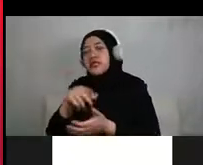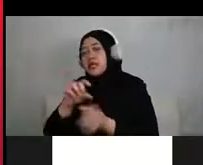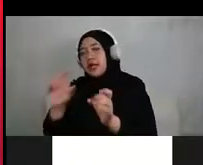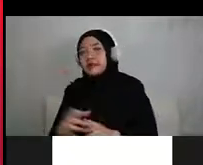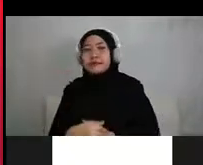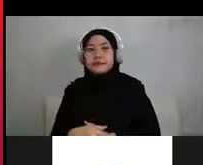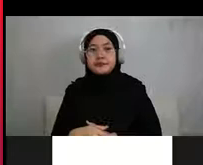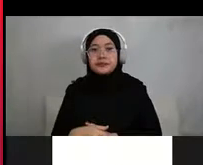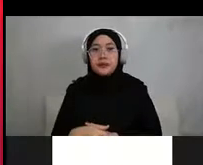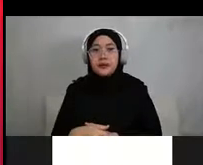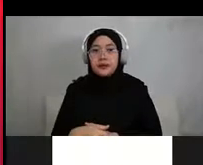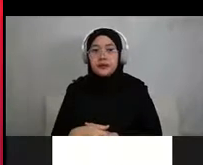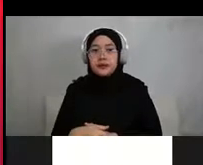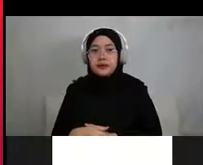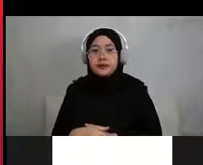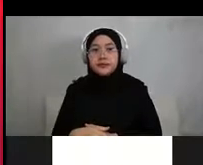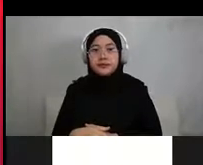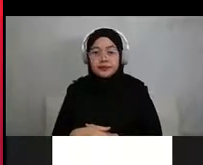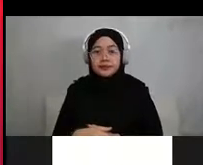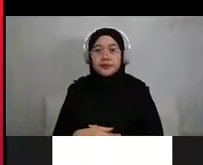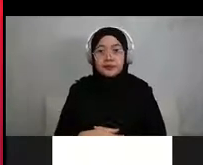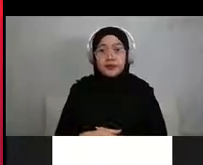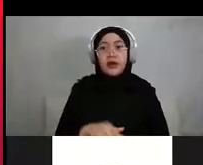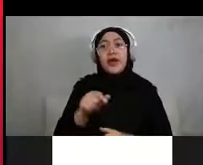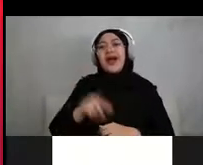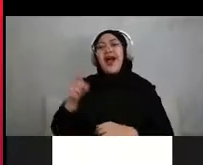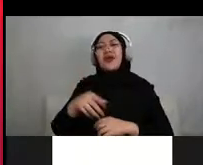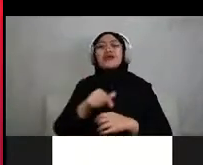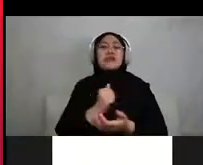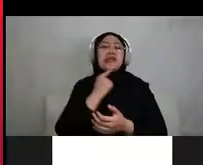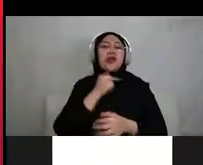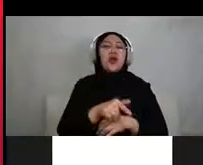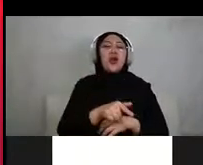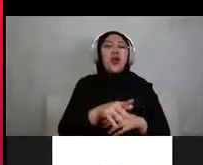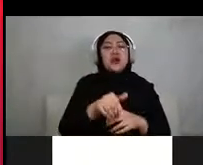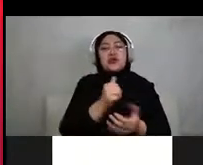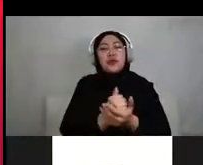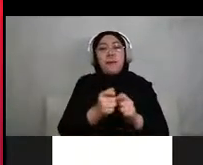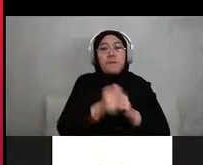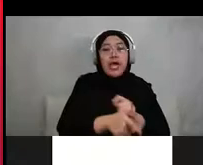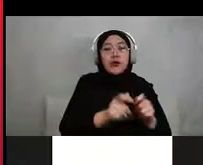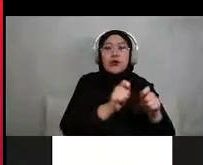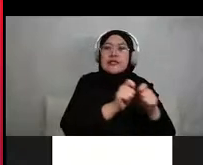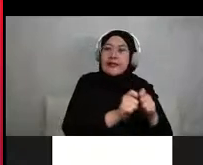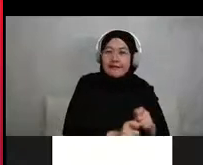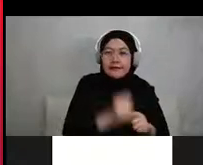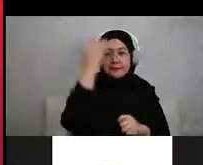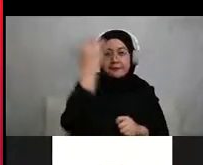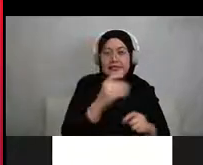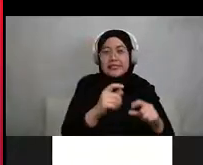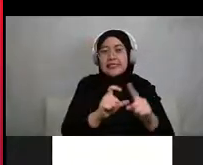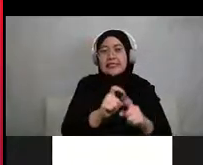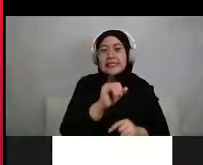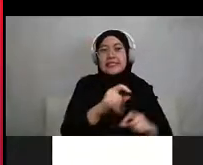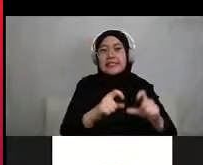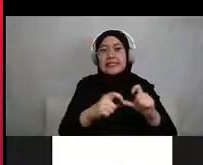servicing for the diesel bus. But considering the overall cost of running the bus is much lower for the electric bus, this